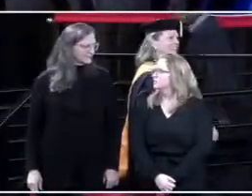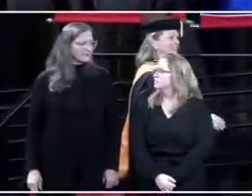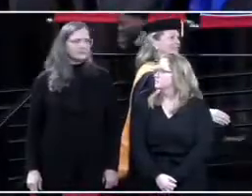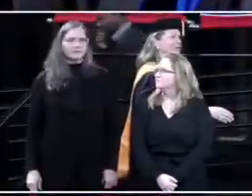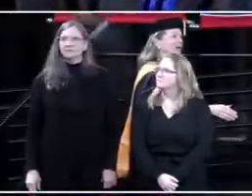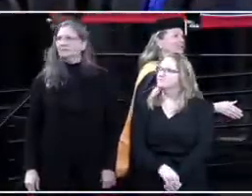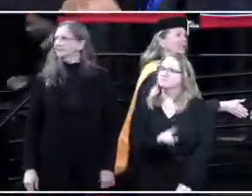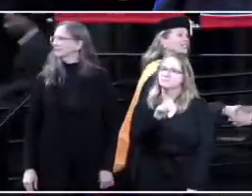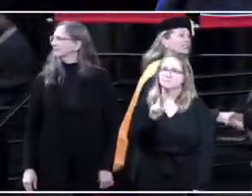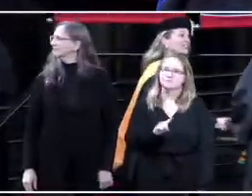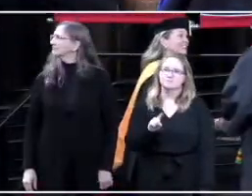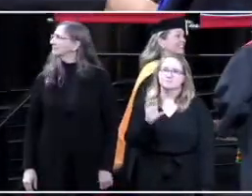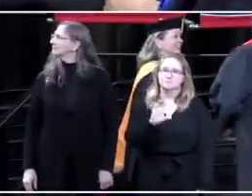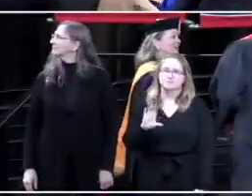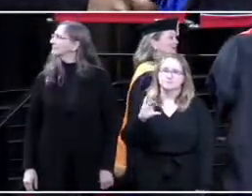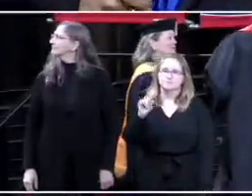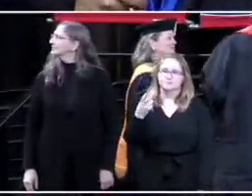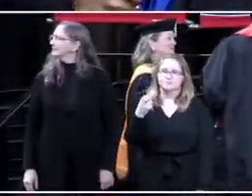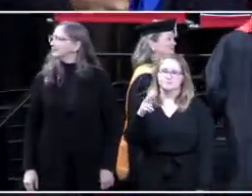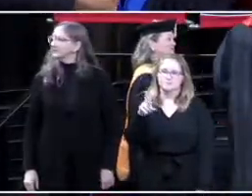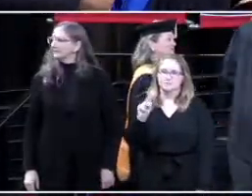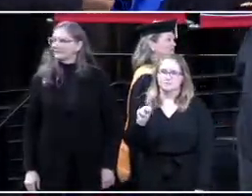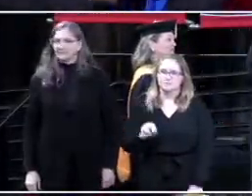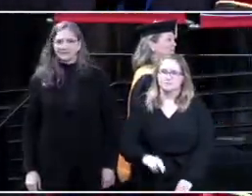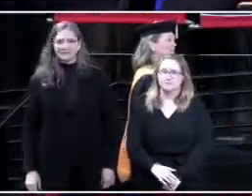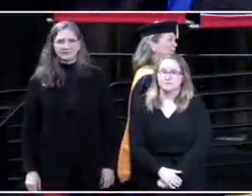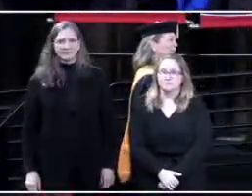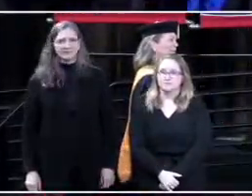Zachary Glenn Dotson,